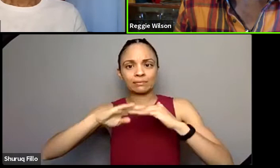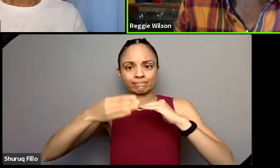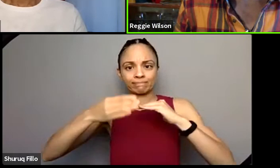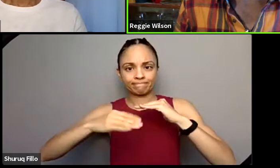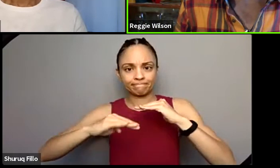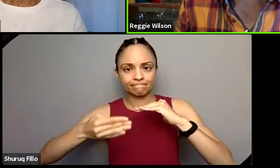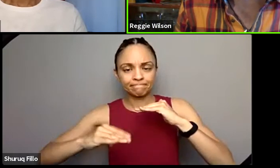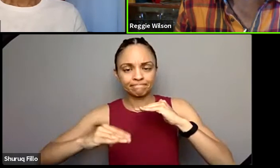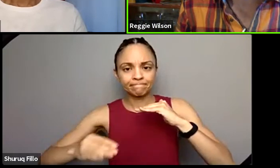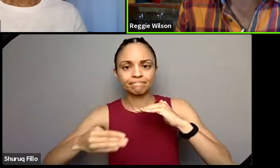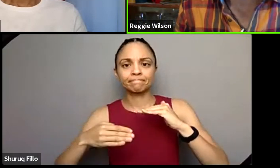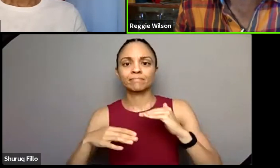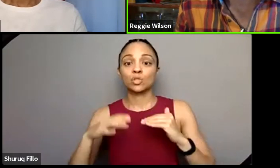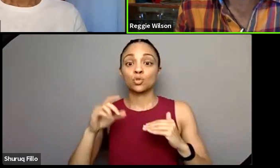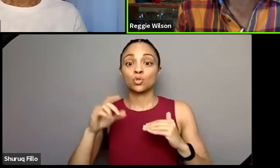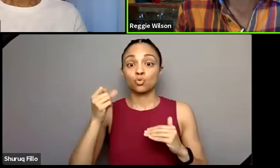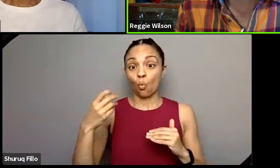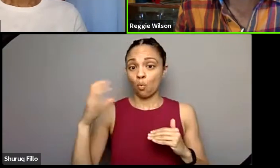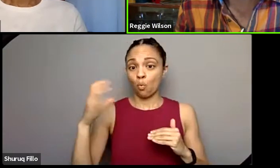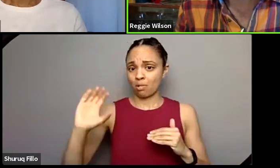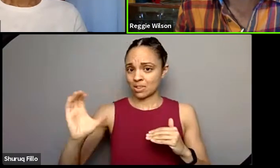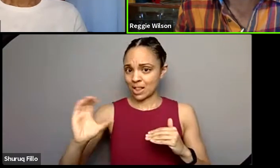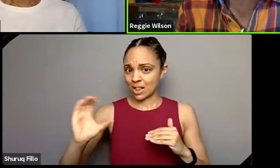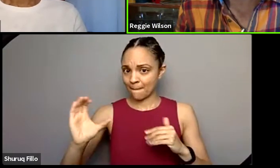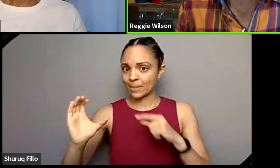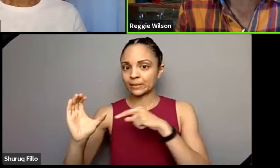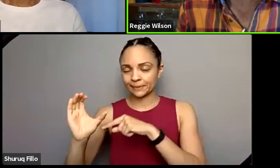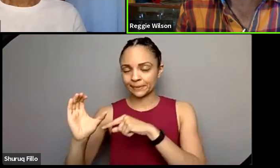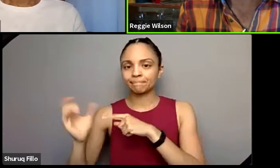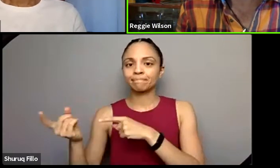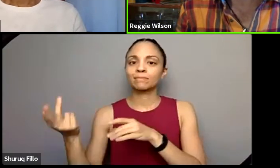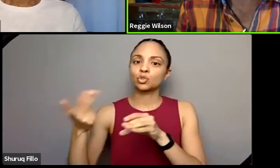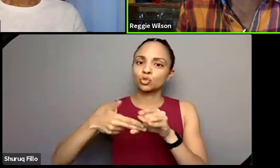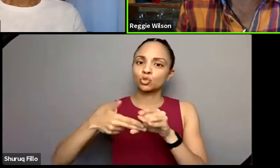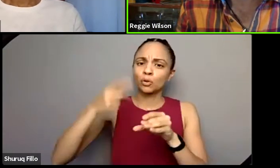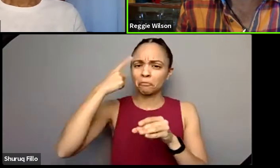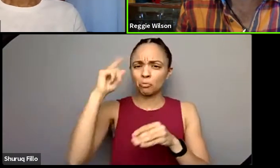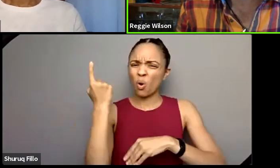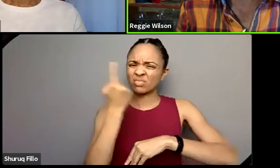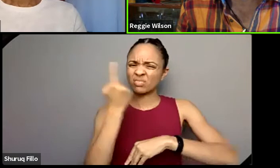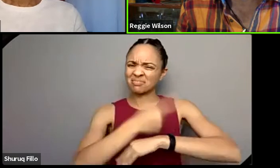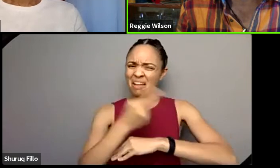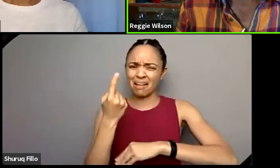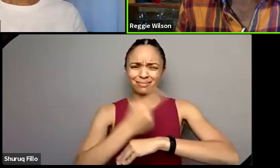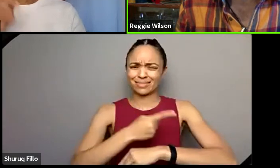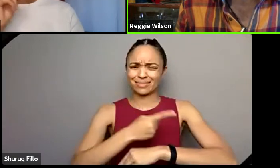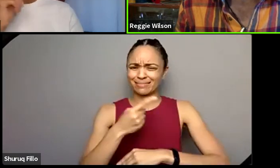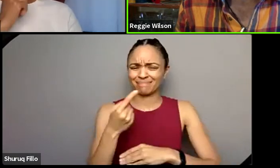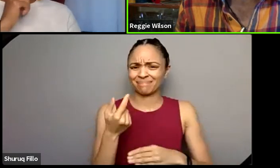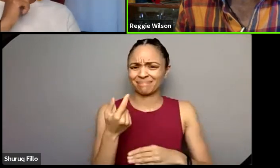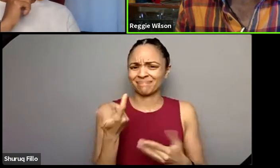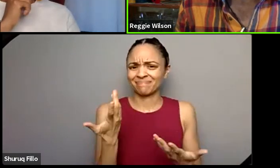And he came in, I think, for a day and a half, 2 days, and then he got into,